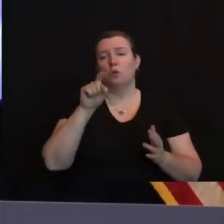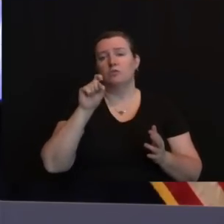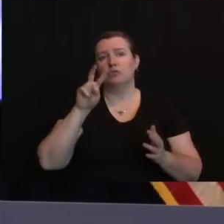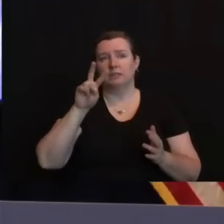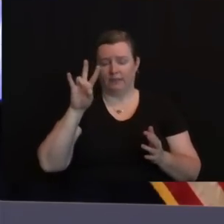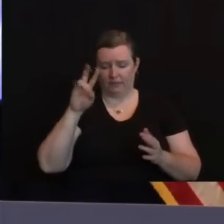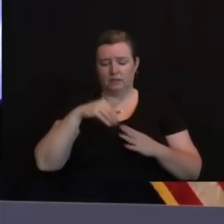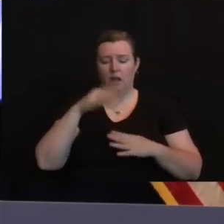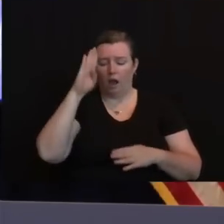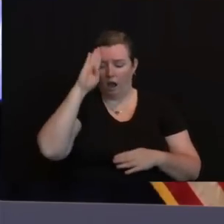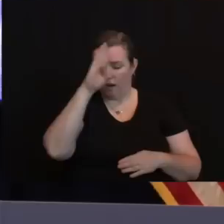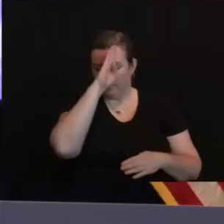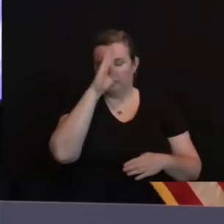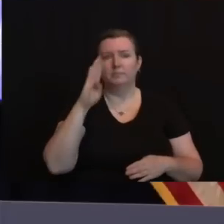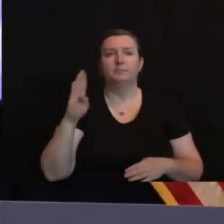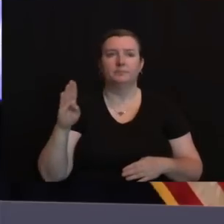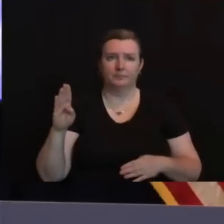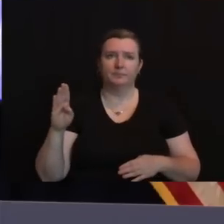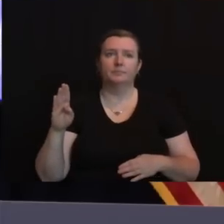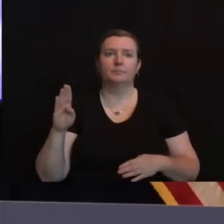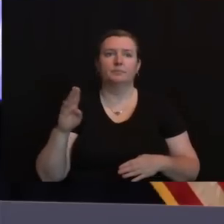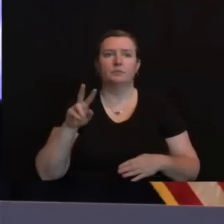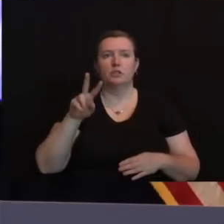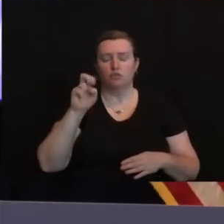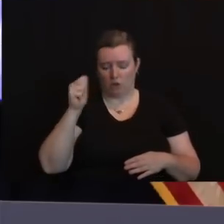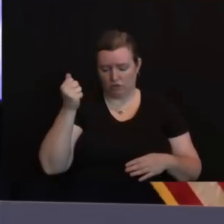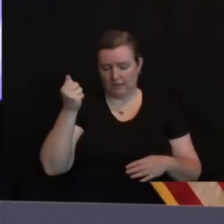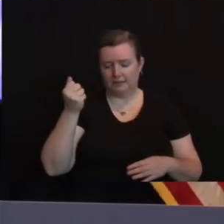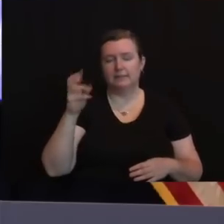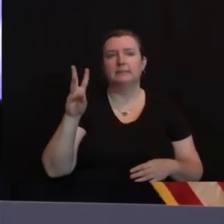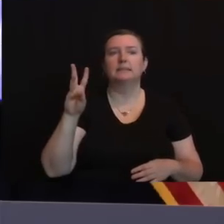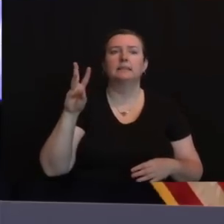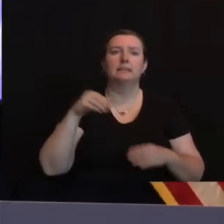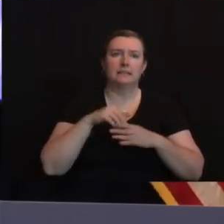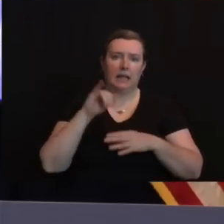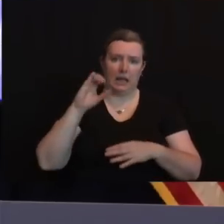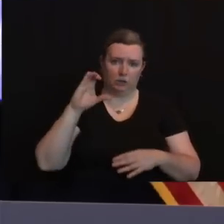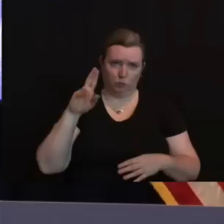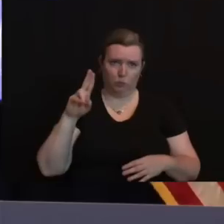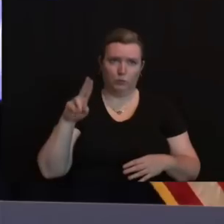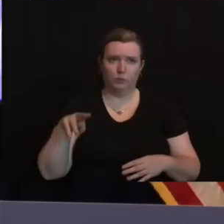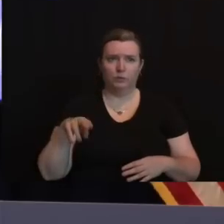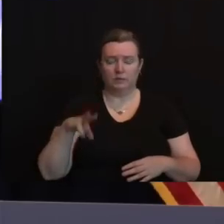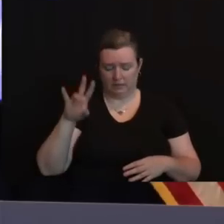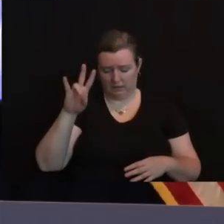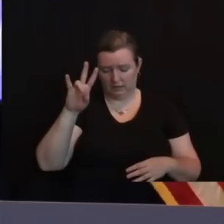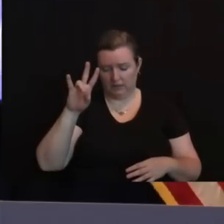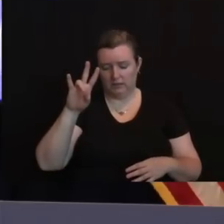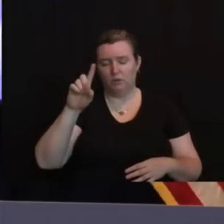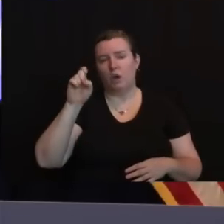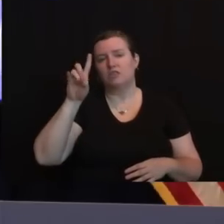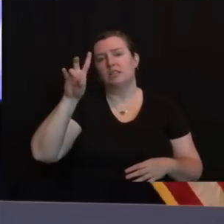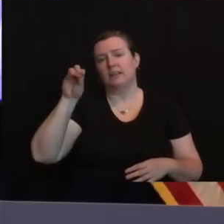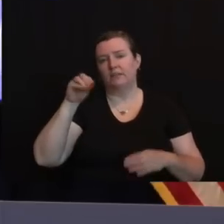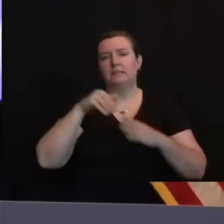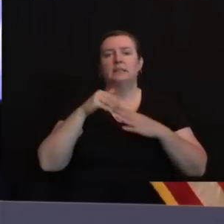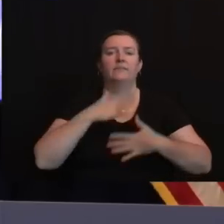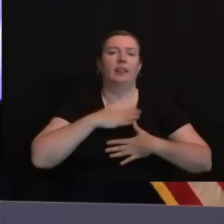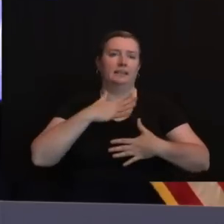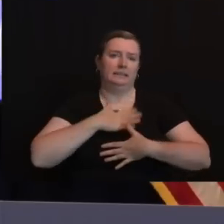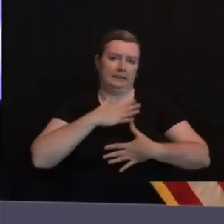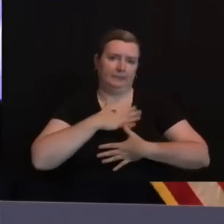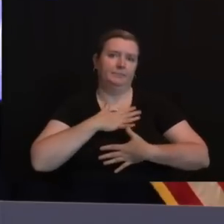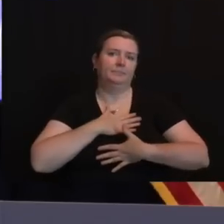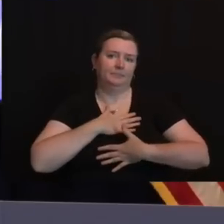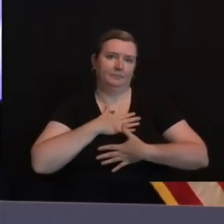hospitalizations with 216 individuals in critical care. 79% of those critical care patients are on